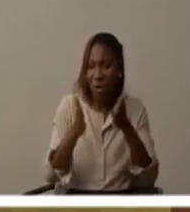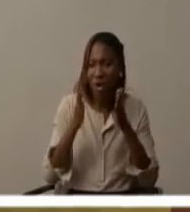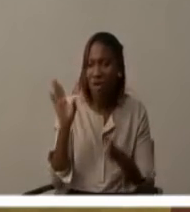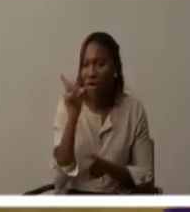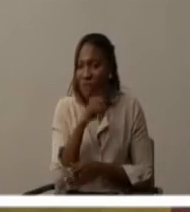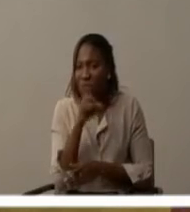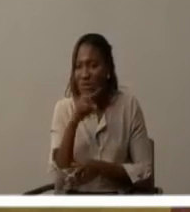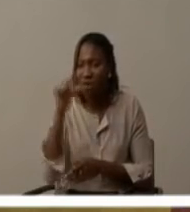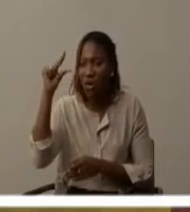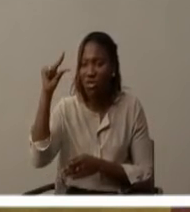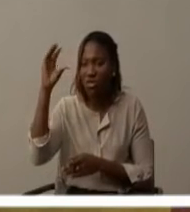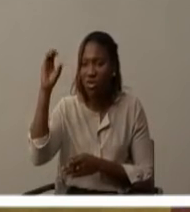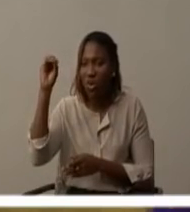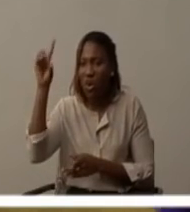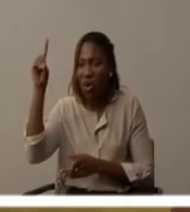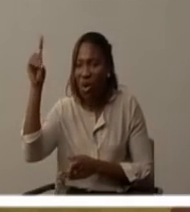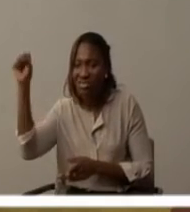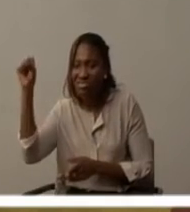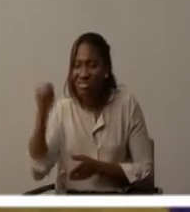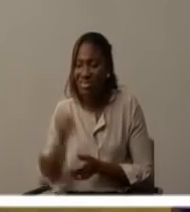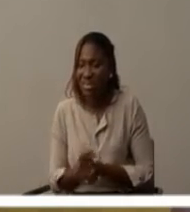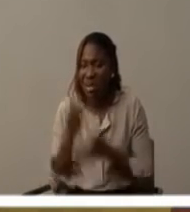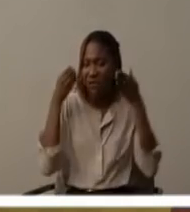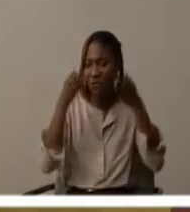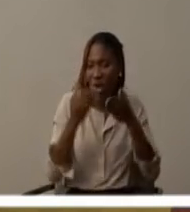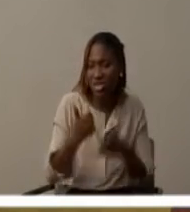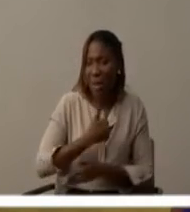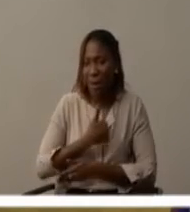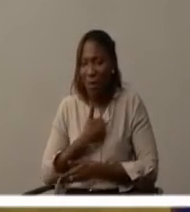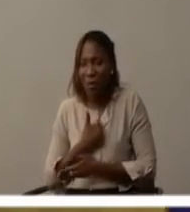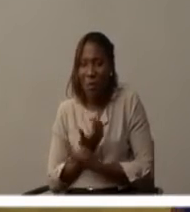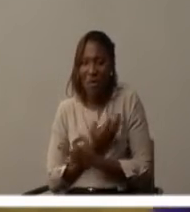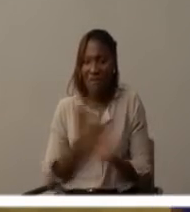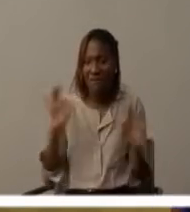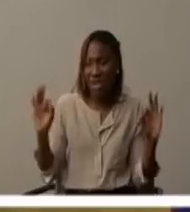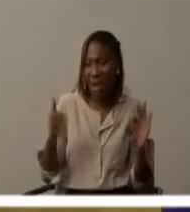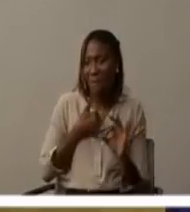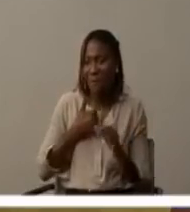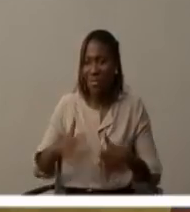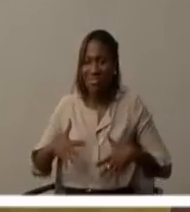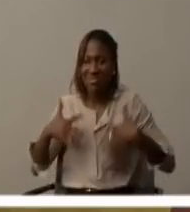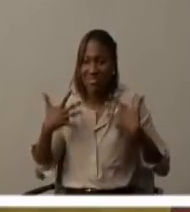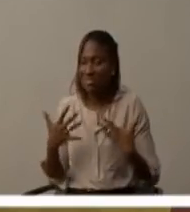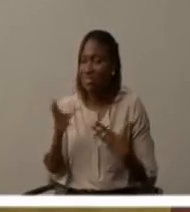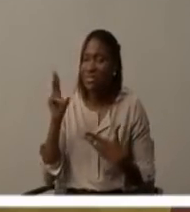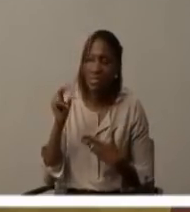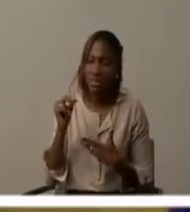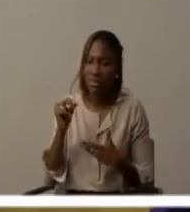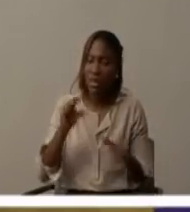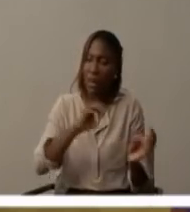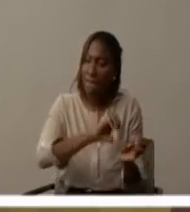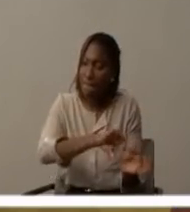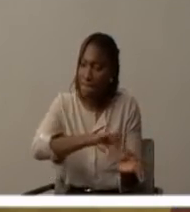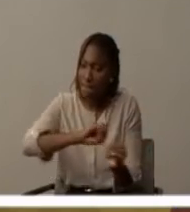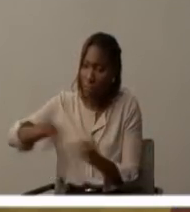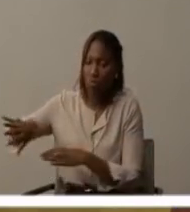our freedom, so that our freedom is impinging on everybody else and no one can talk to it. Come out of the